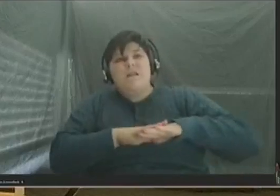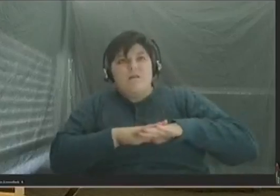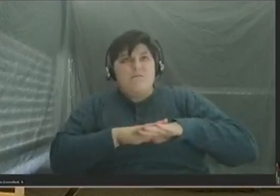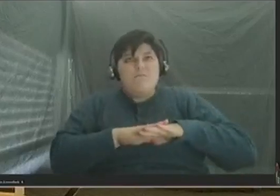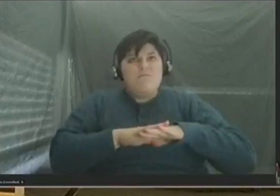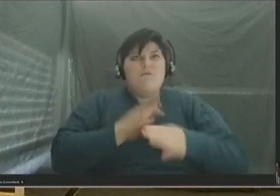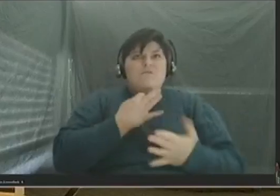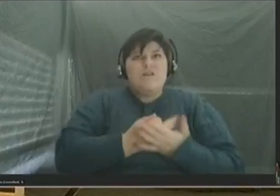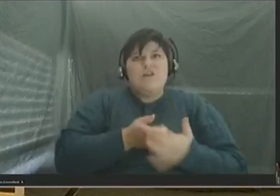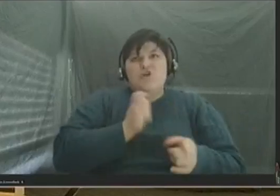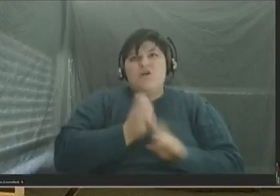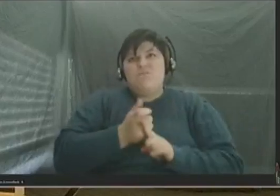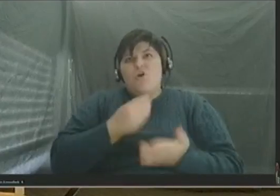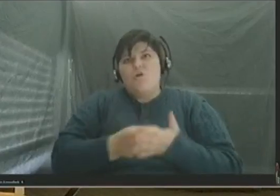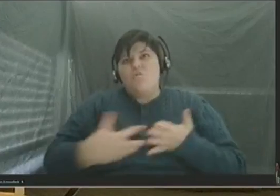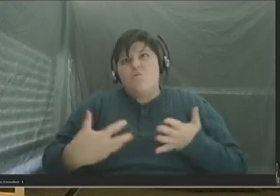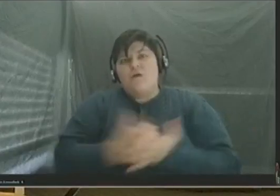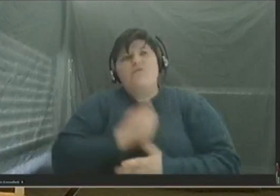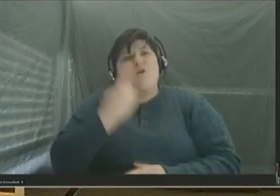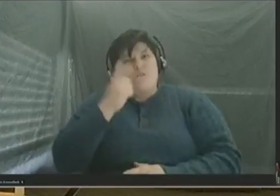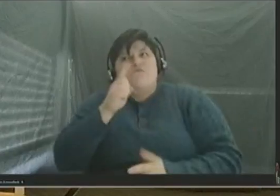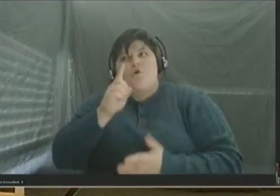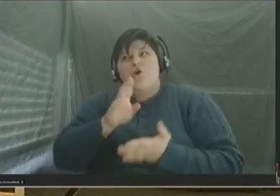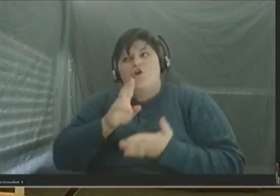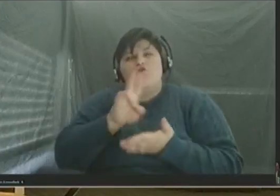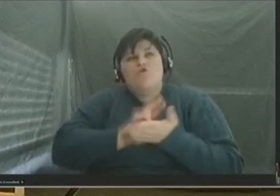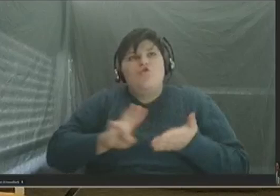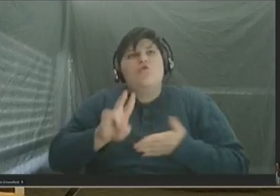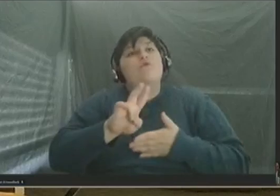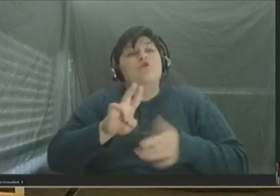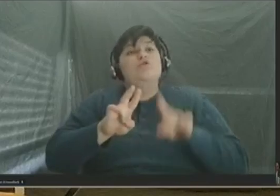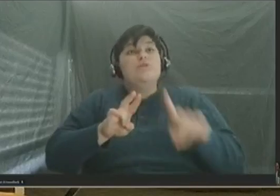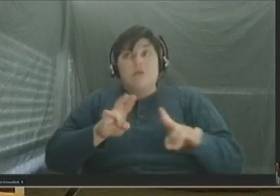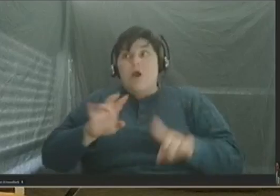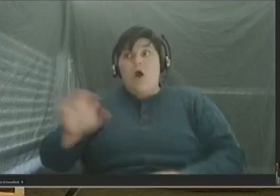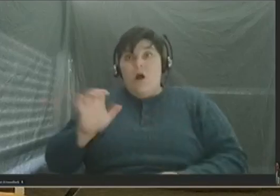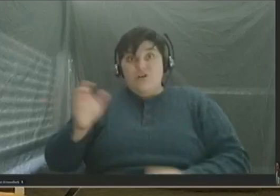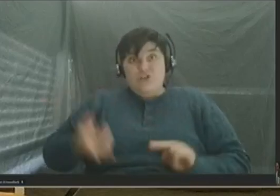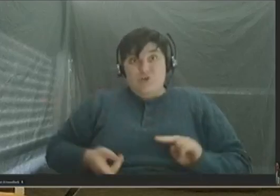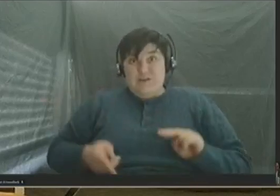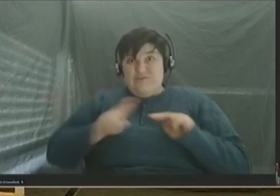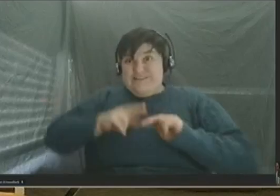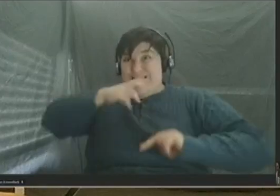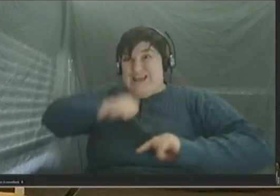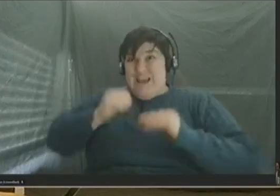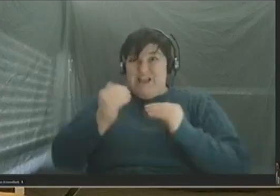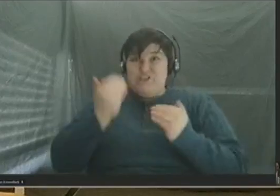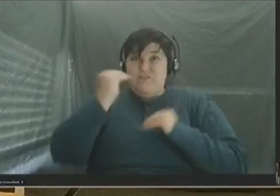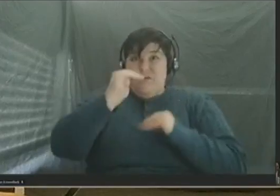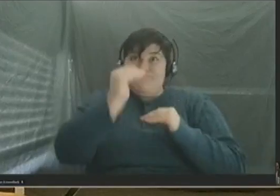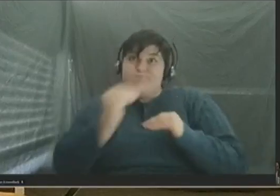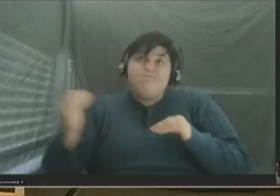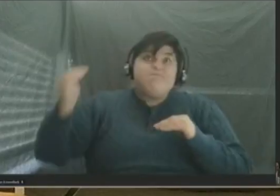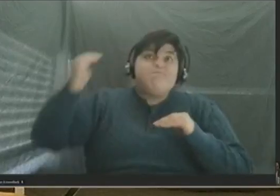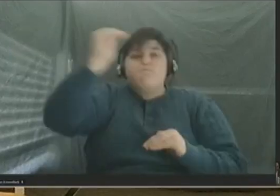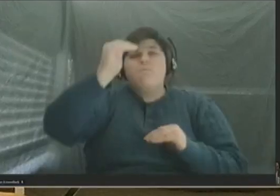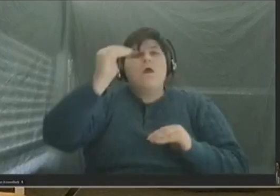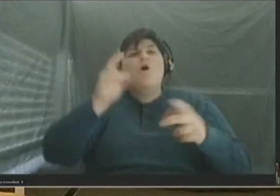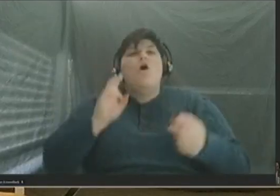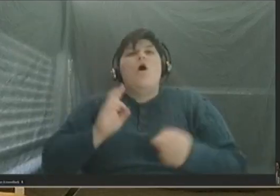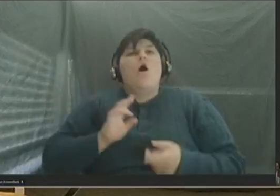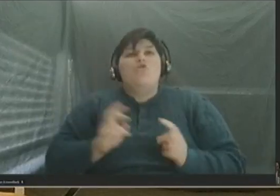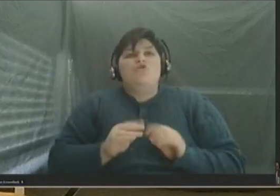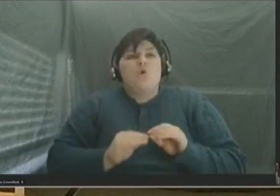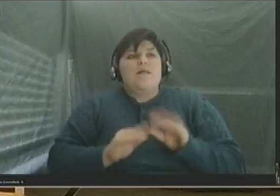revenues for our universities. In addition to raising the age limit, it also updates the law to clarify that